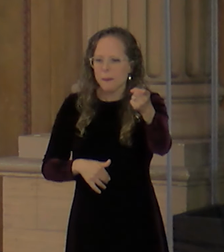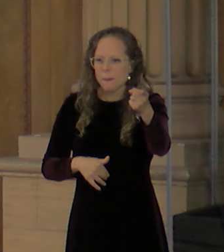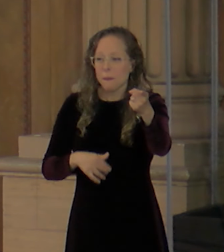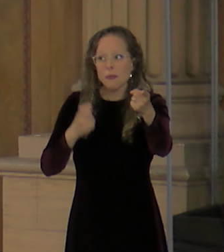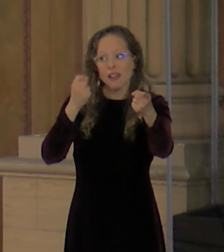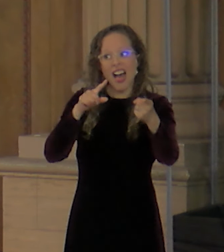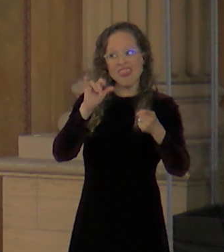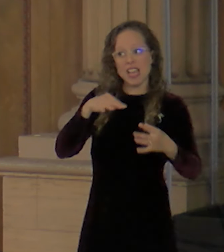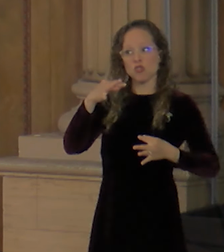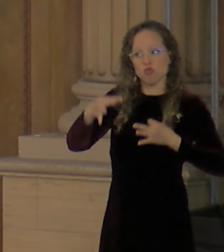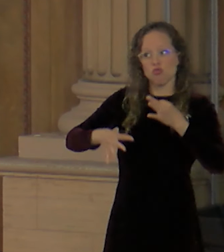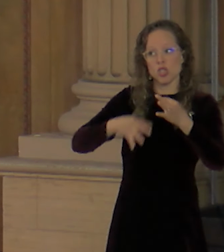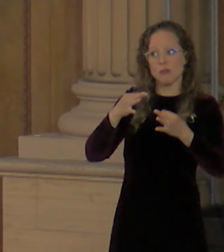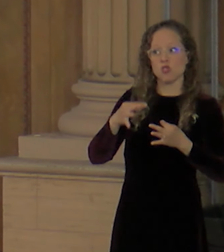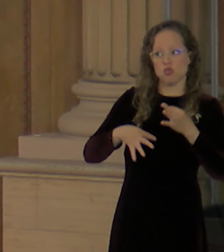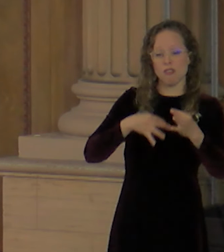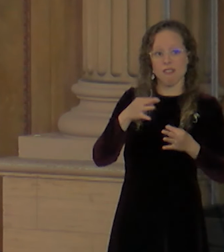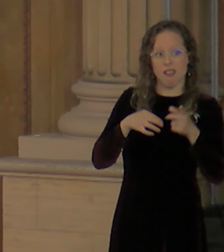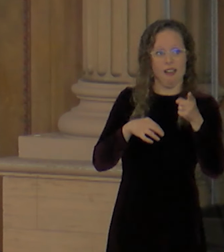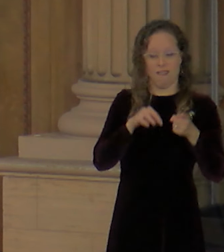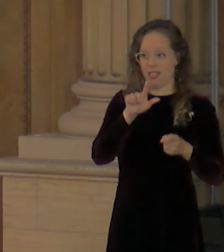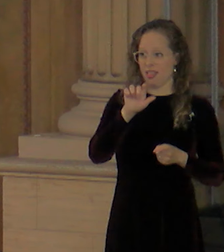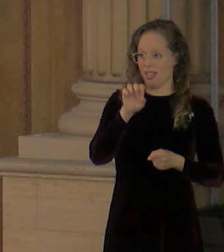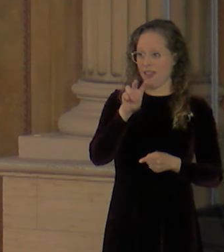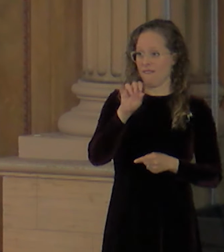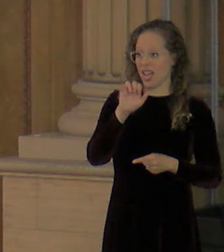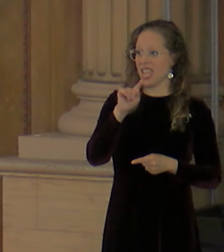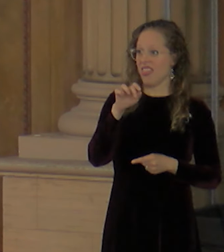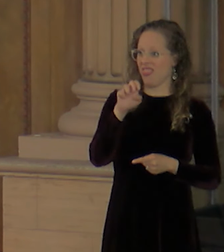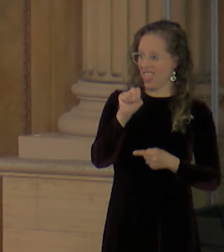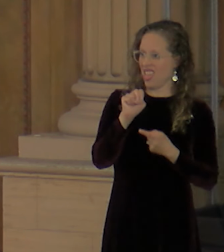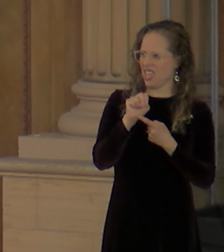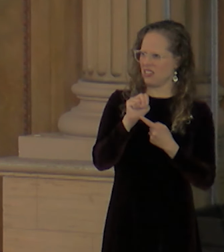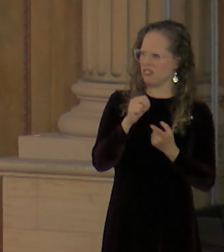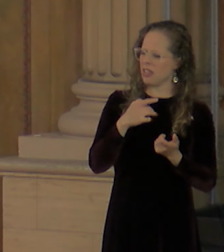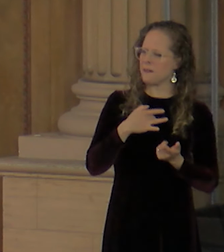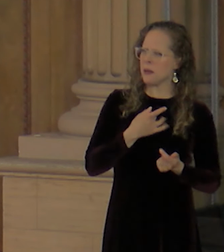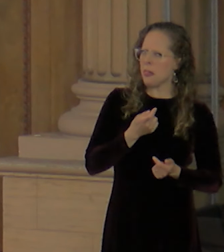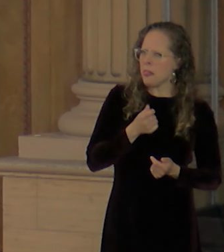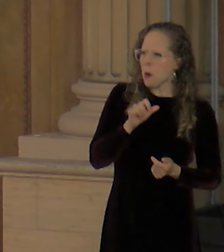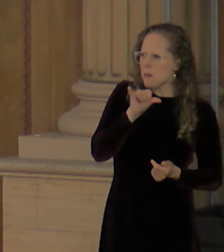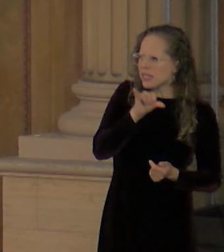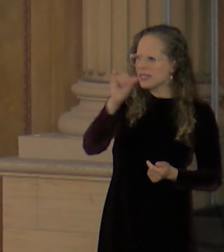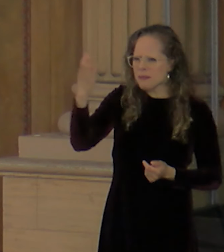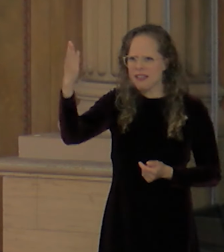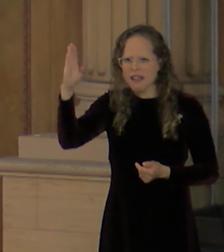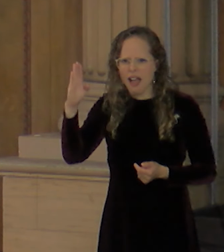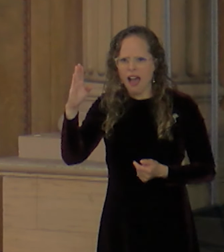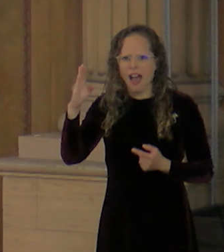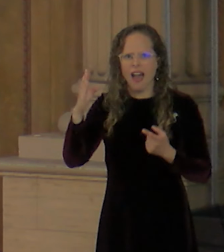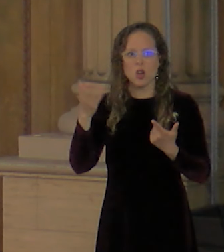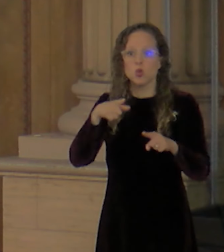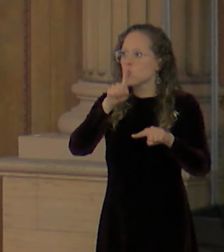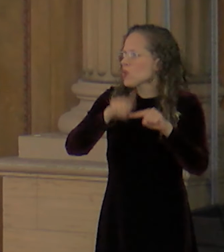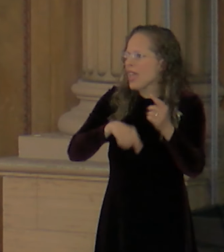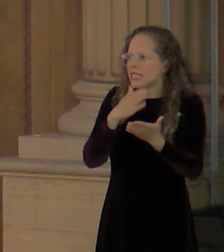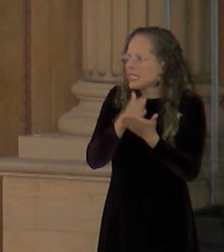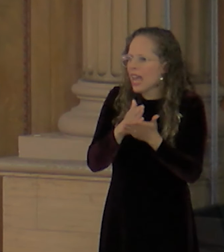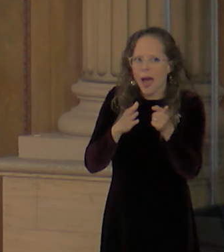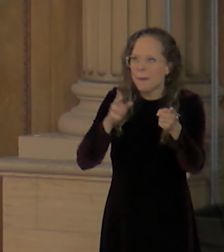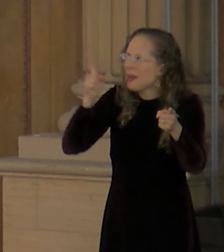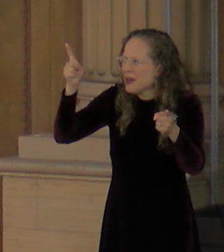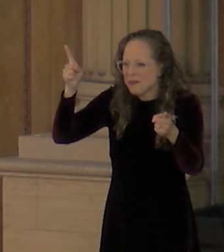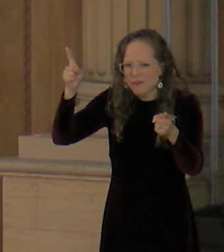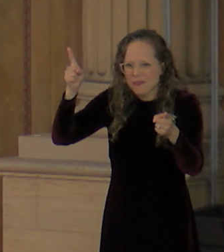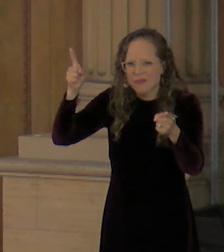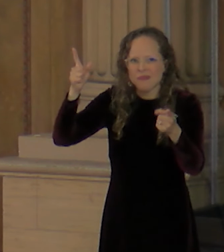mimics God. Leviathan seems unstoppable, impenetrable, invincible, omnipotent.